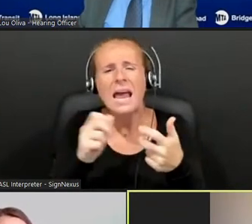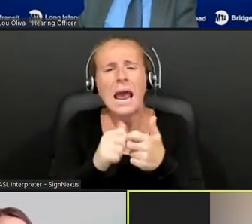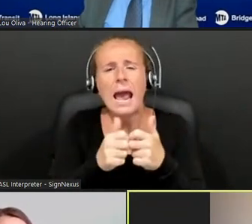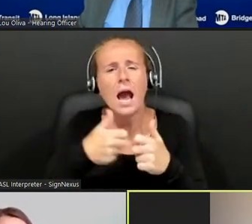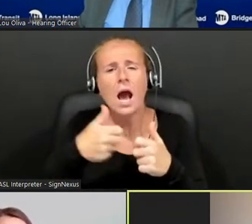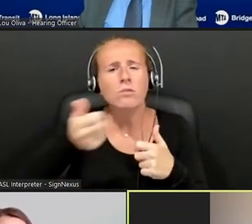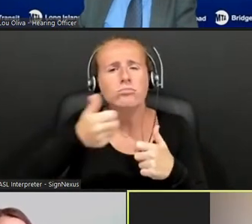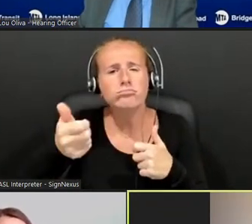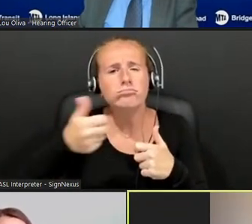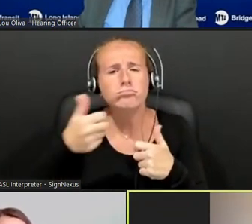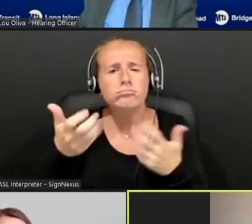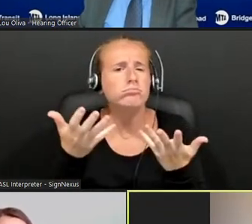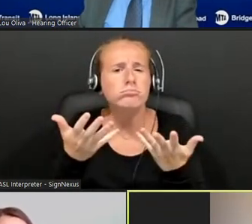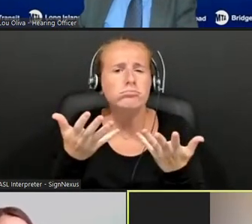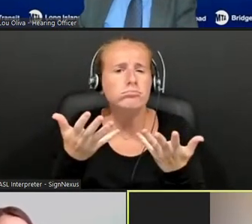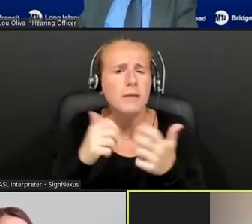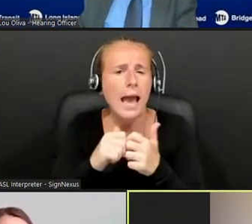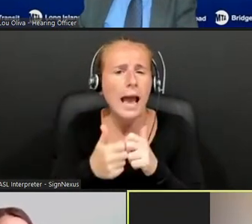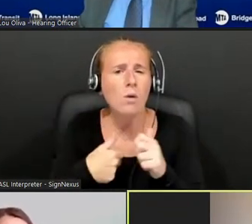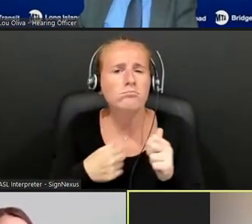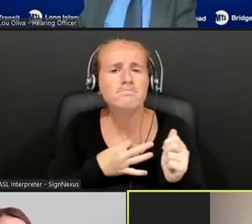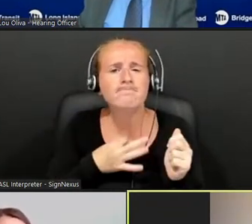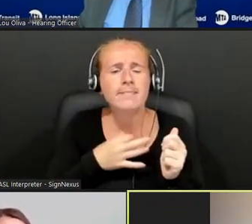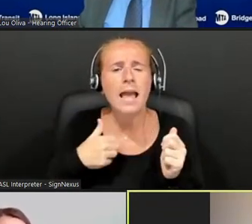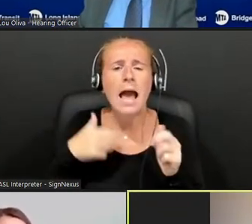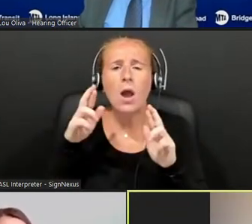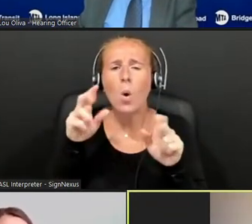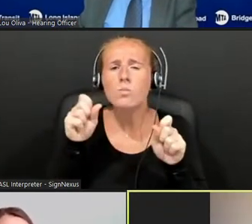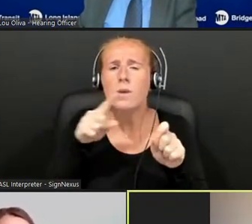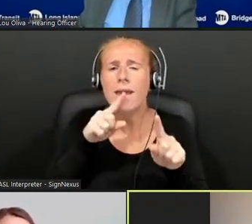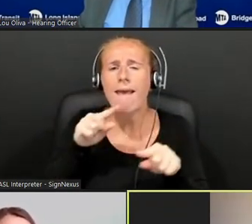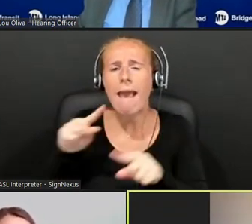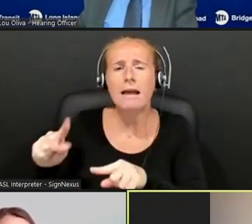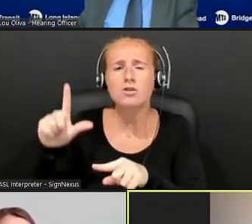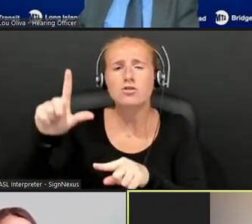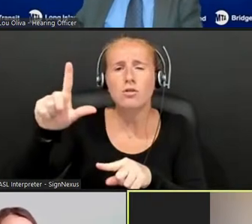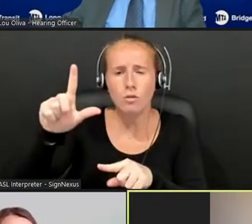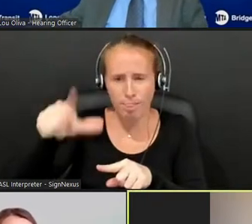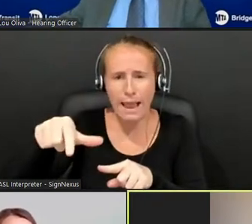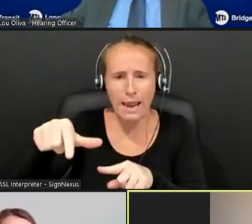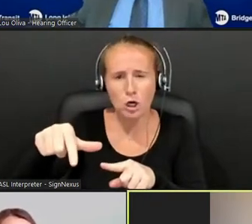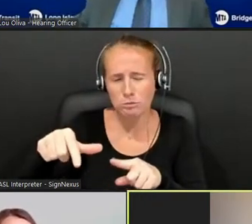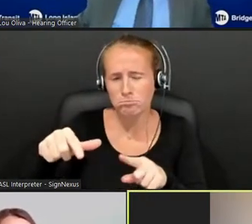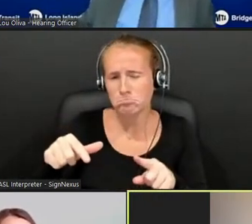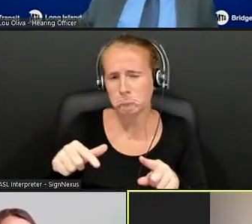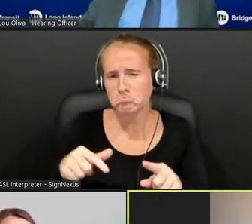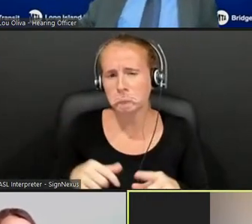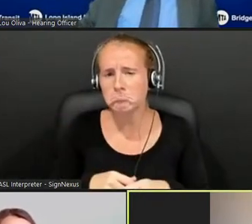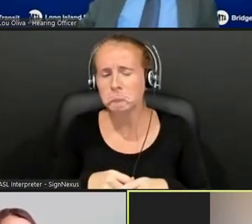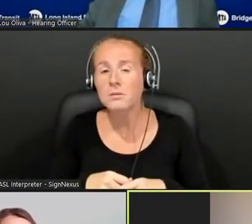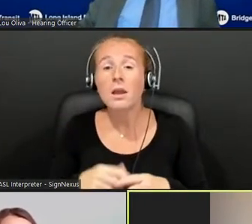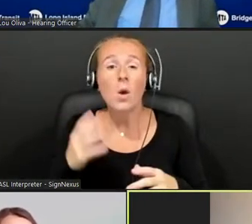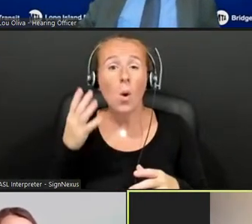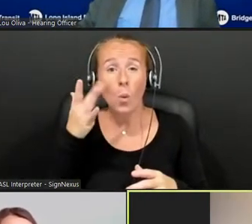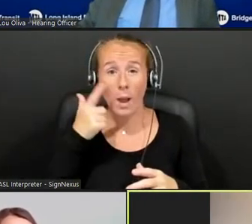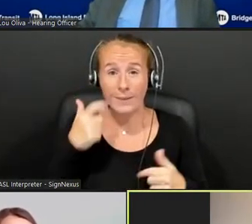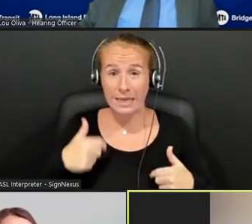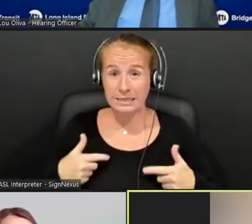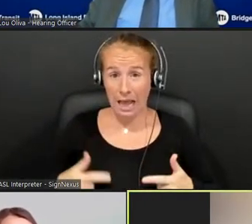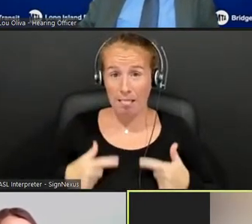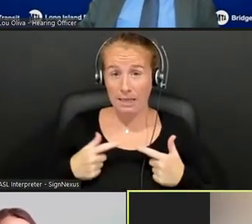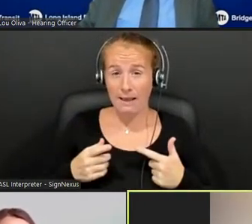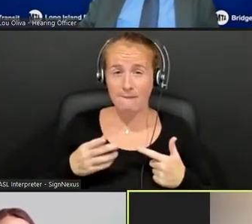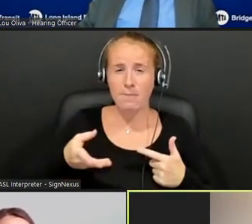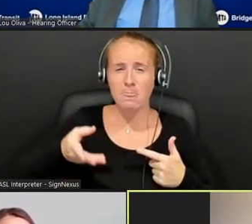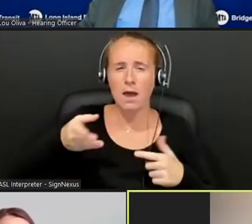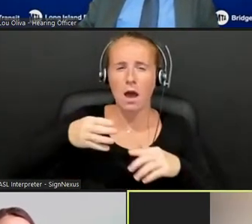to the office so I hope you'll answer those questions later on because I live on the Upper